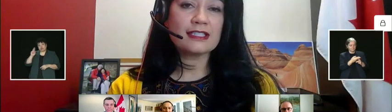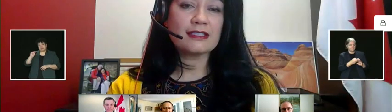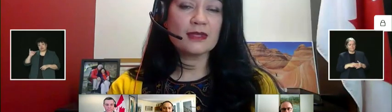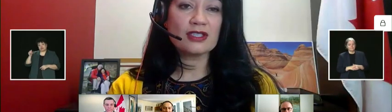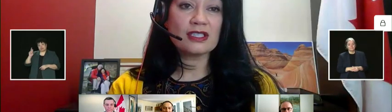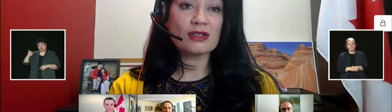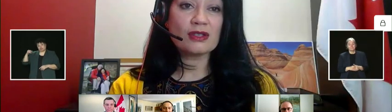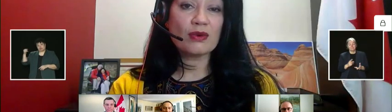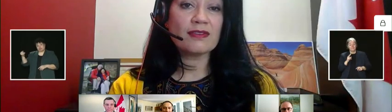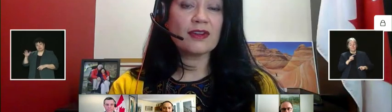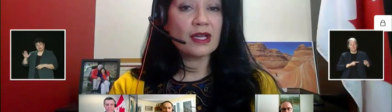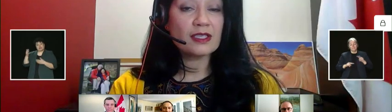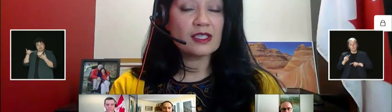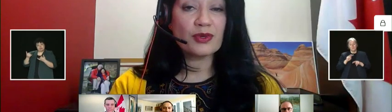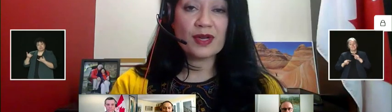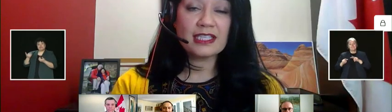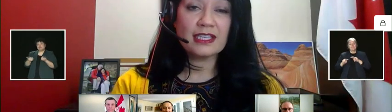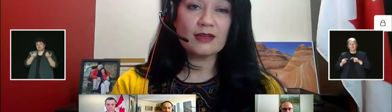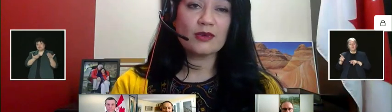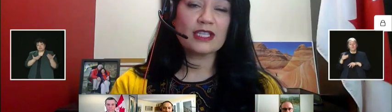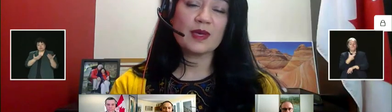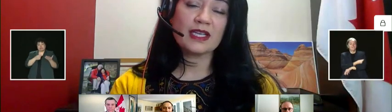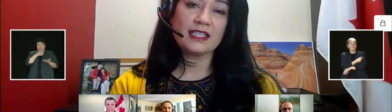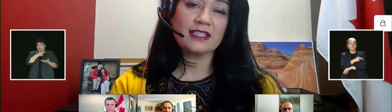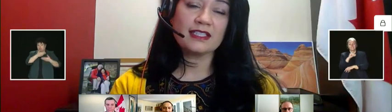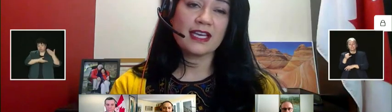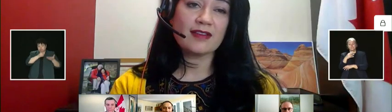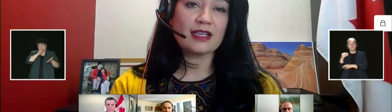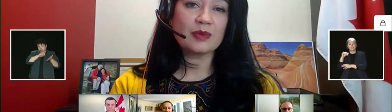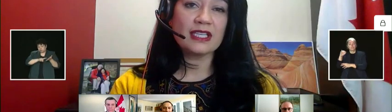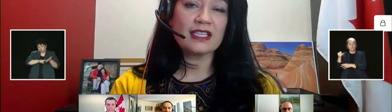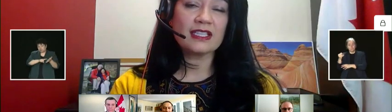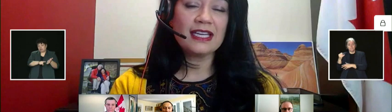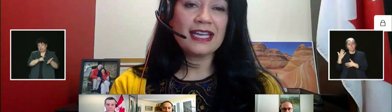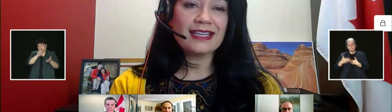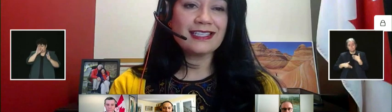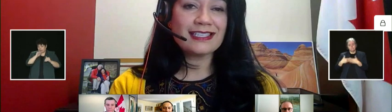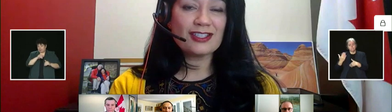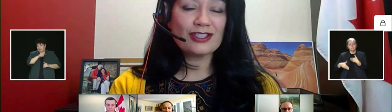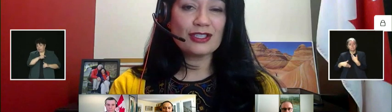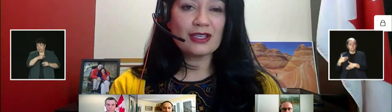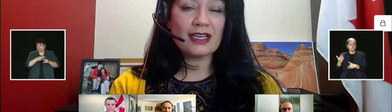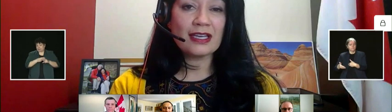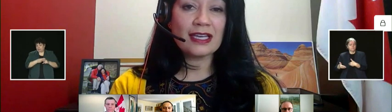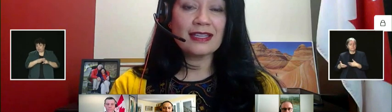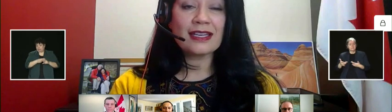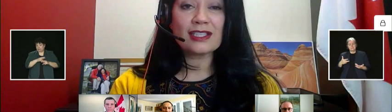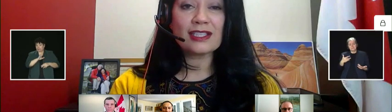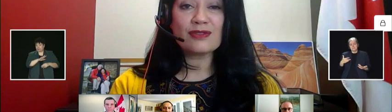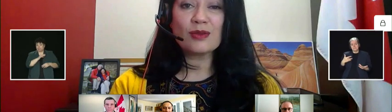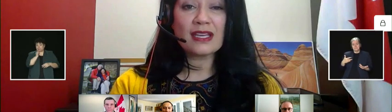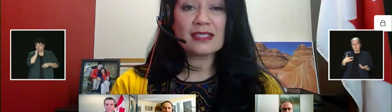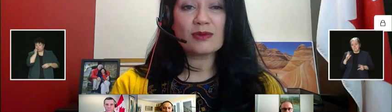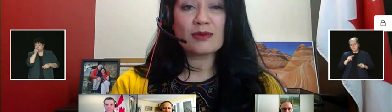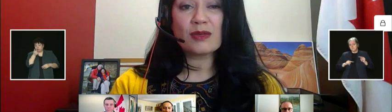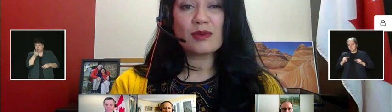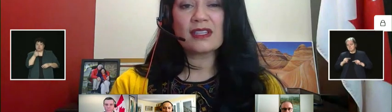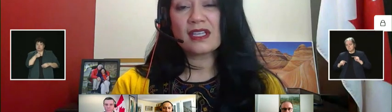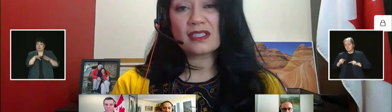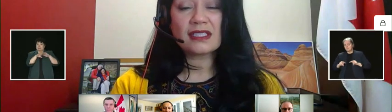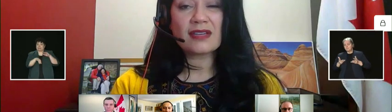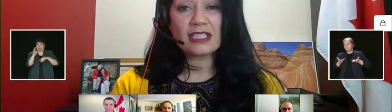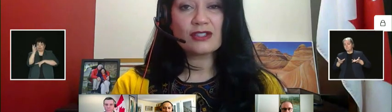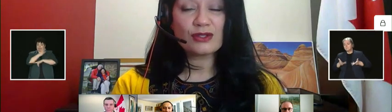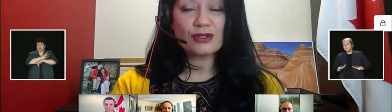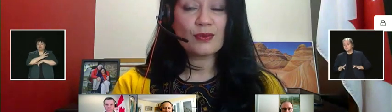Johnson submission is going very well. It's progressing, and we're expecting to have that completed and a decision in the next few days. I would say within the